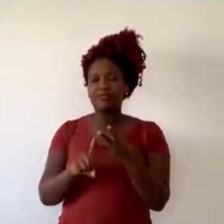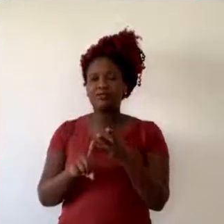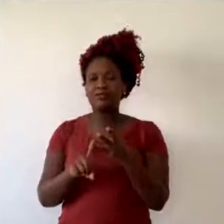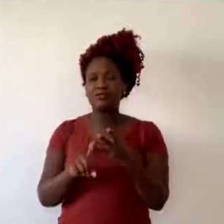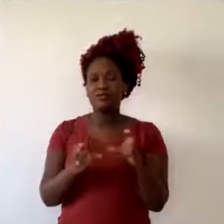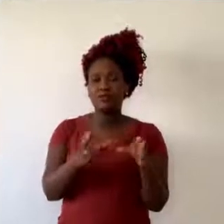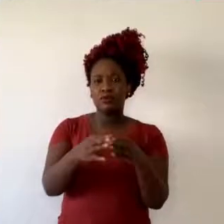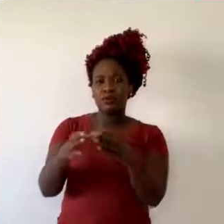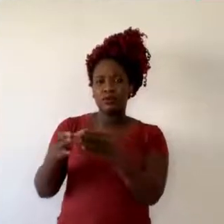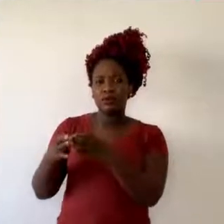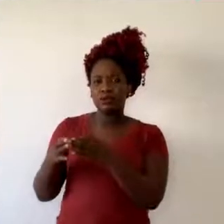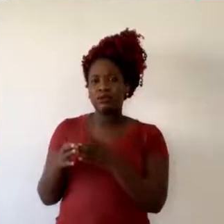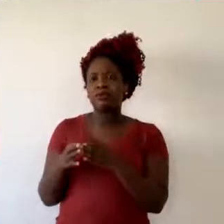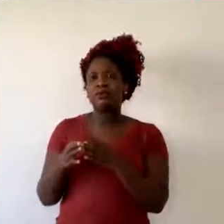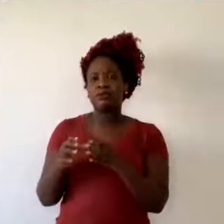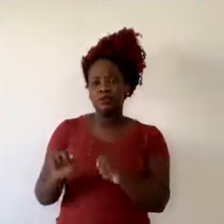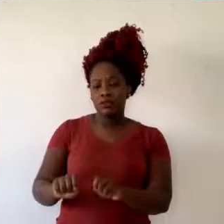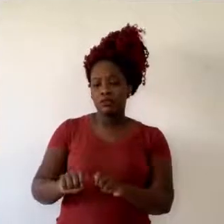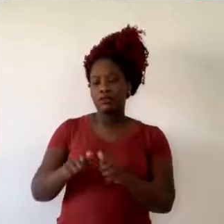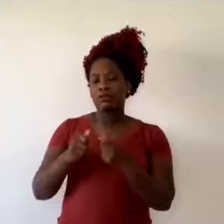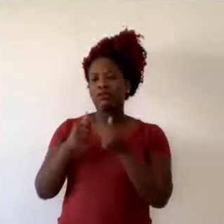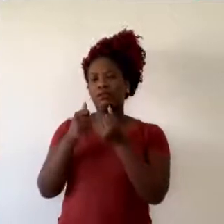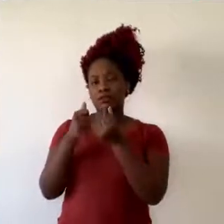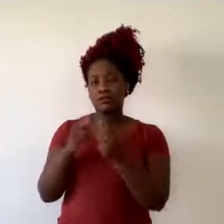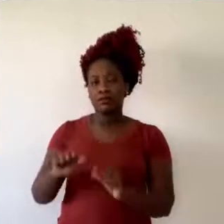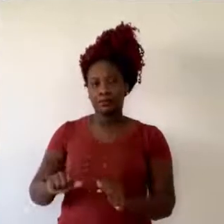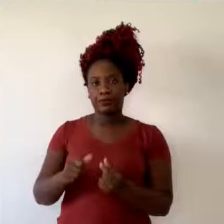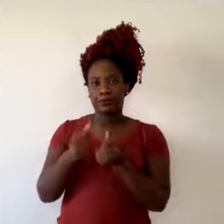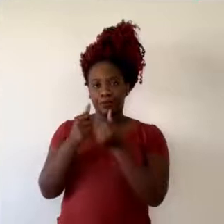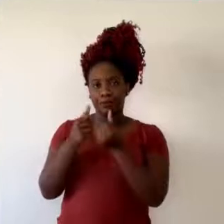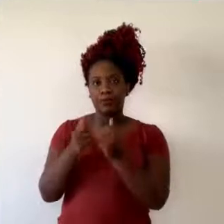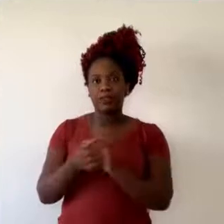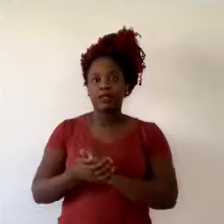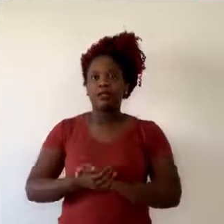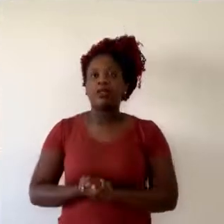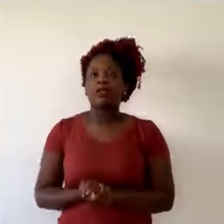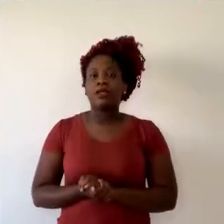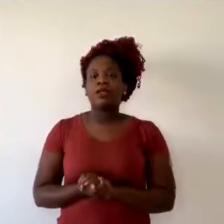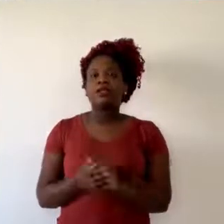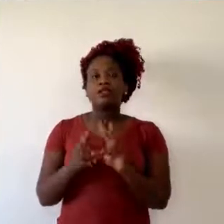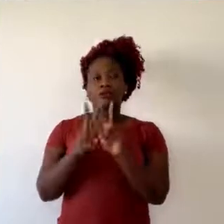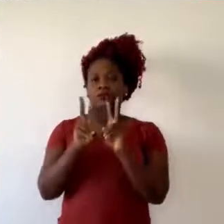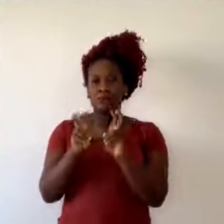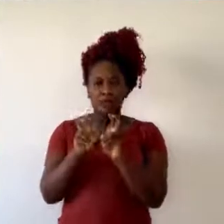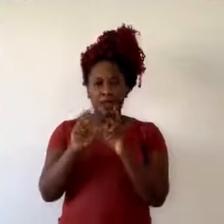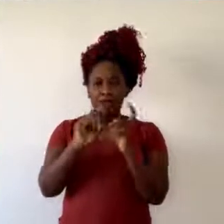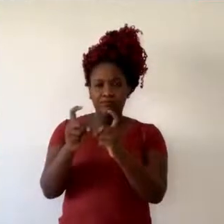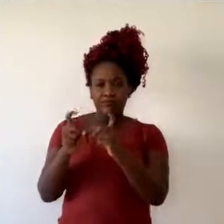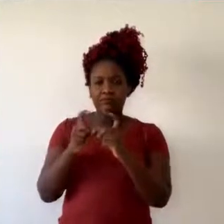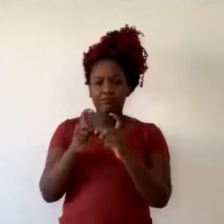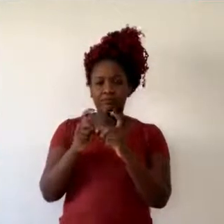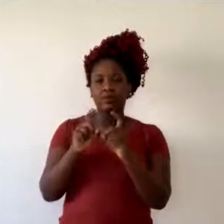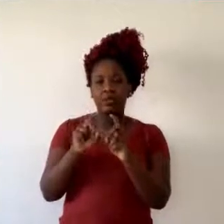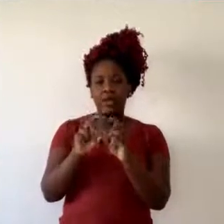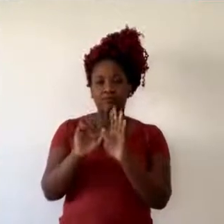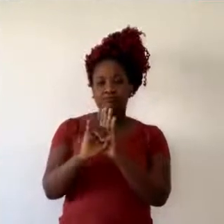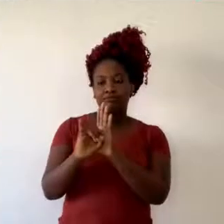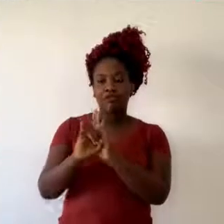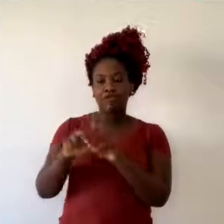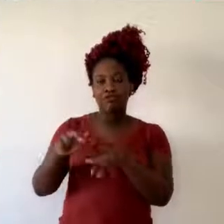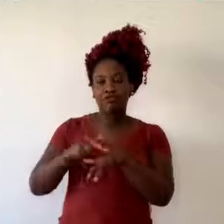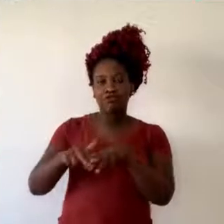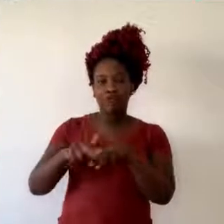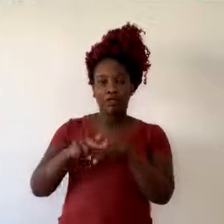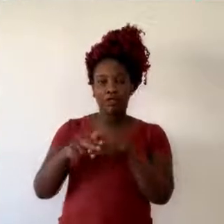and class. And it's not possible to provide a gender debate talking about issues of